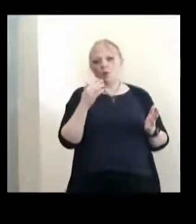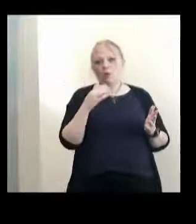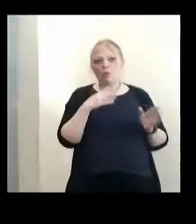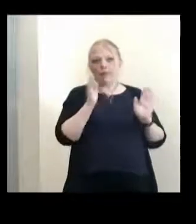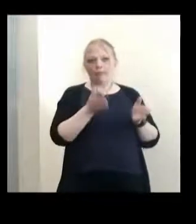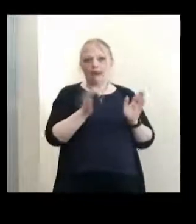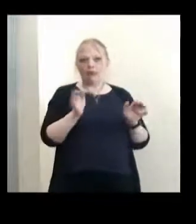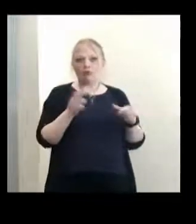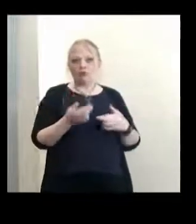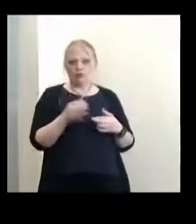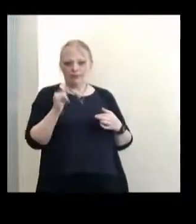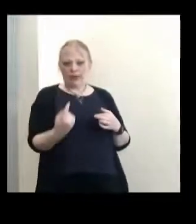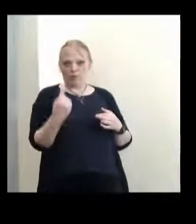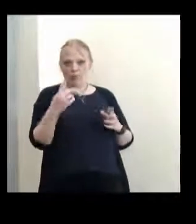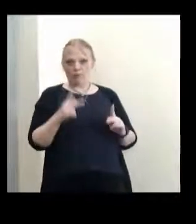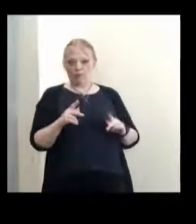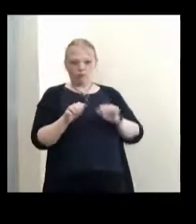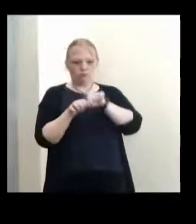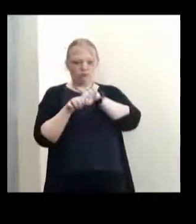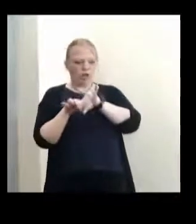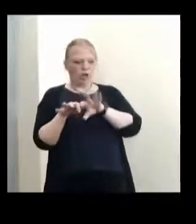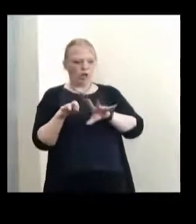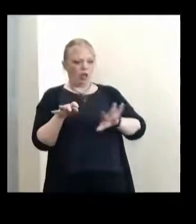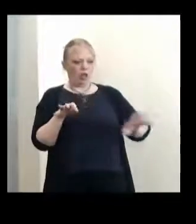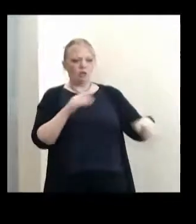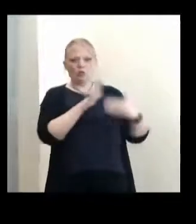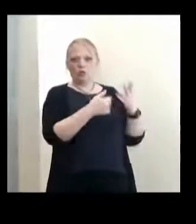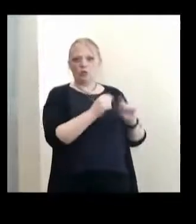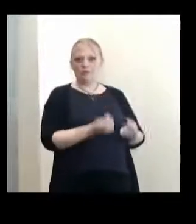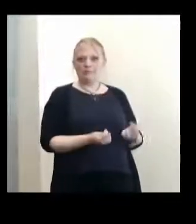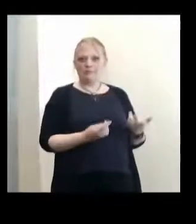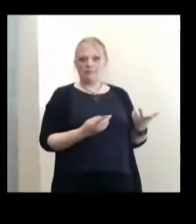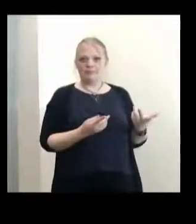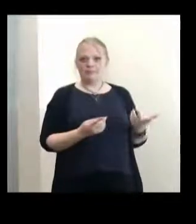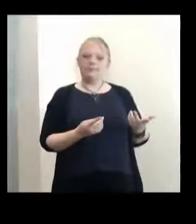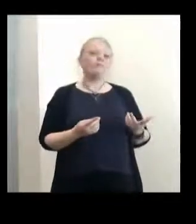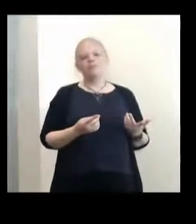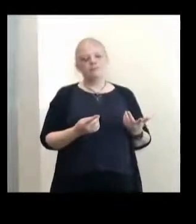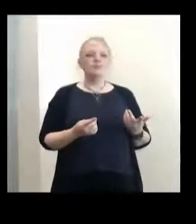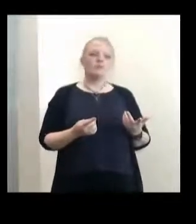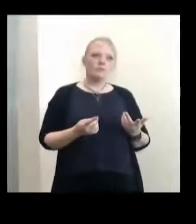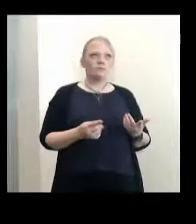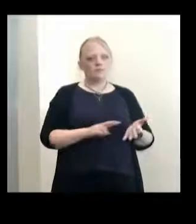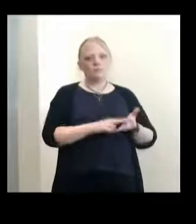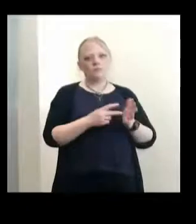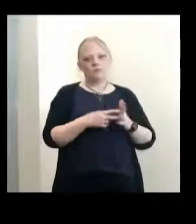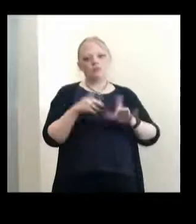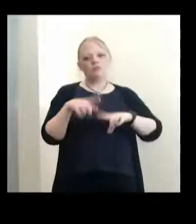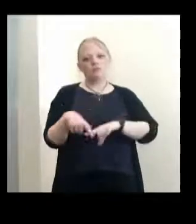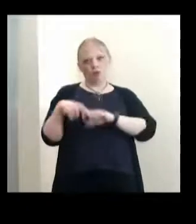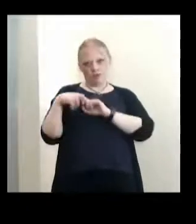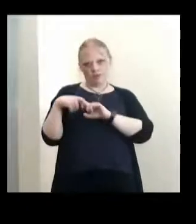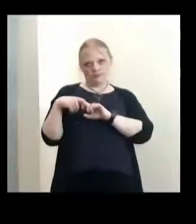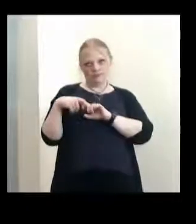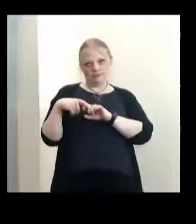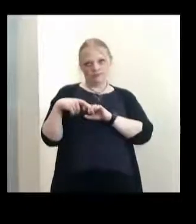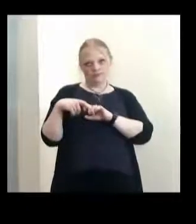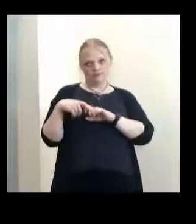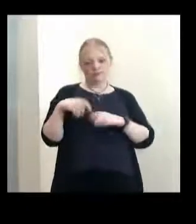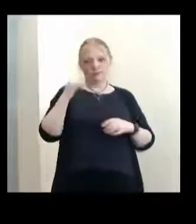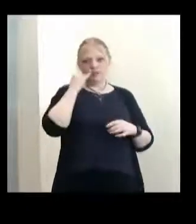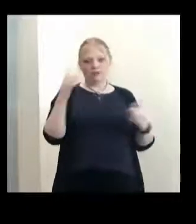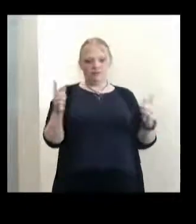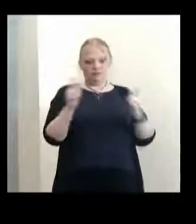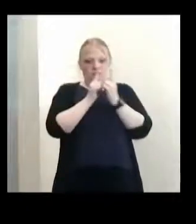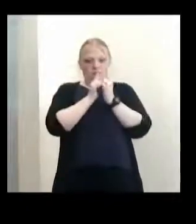could have transmitted it to every other player in the team. So you've got to basically go in a pause. And if there are direct close contacts, then those